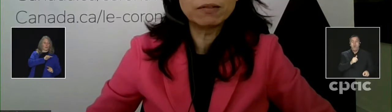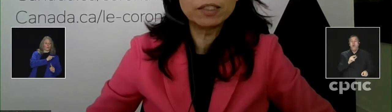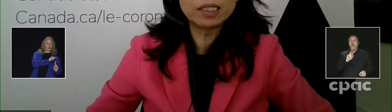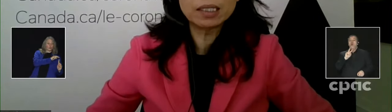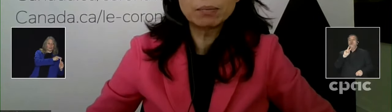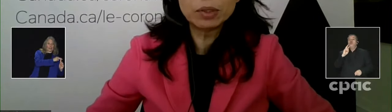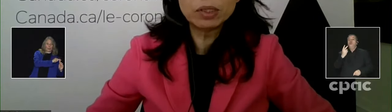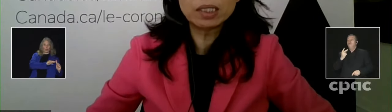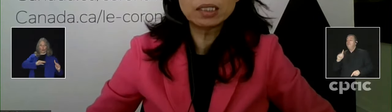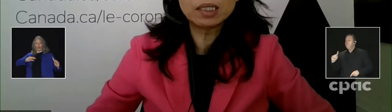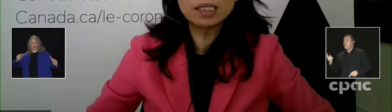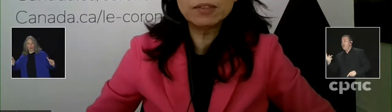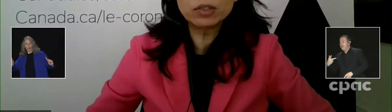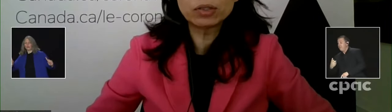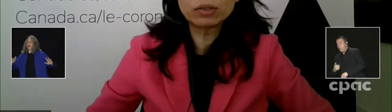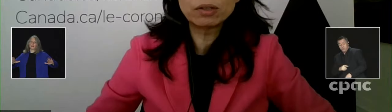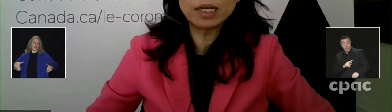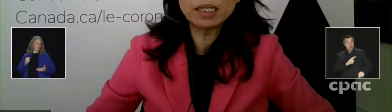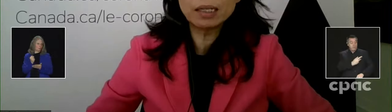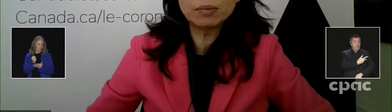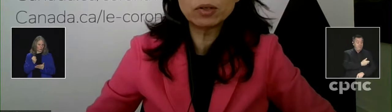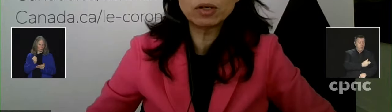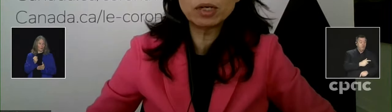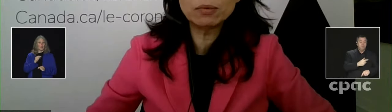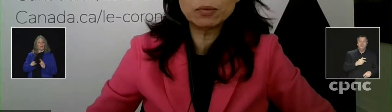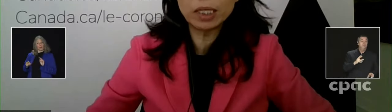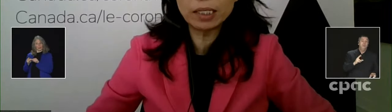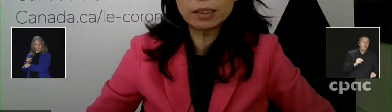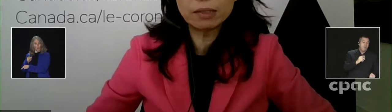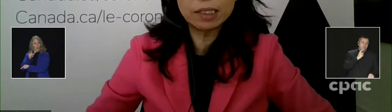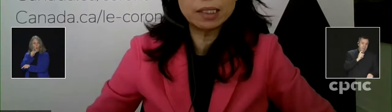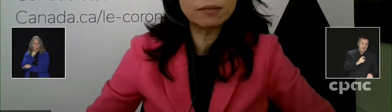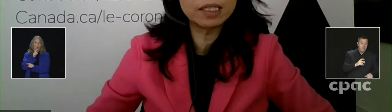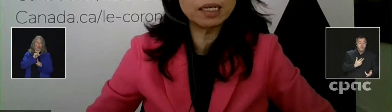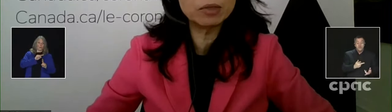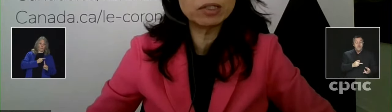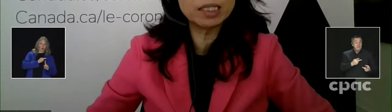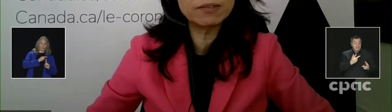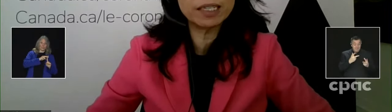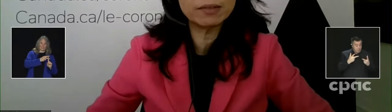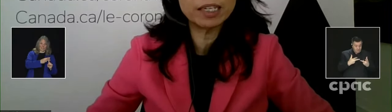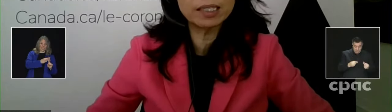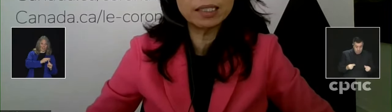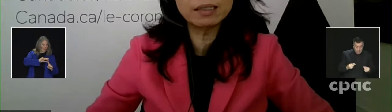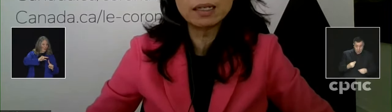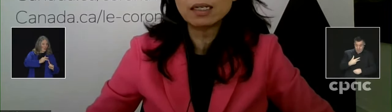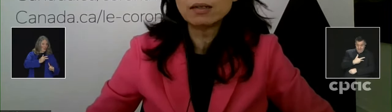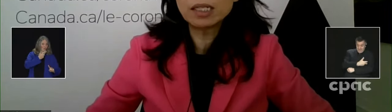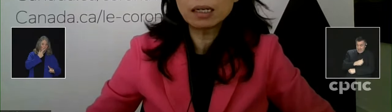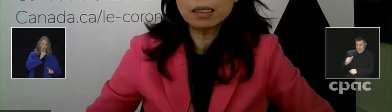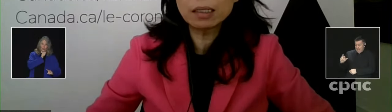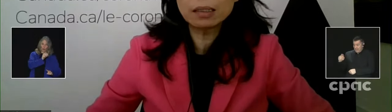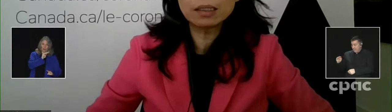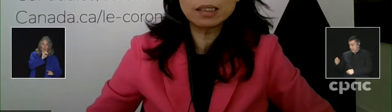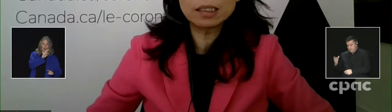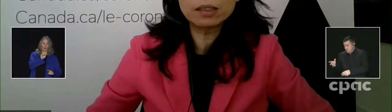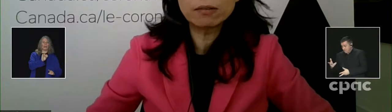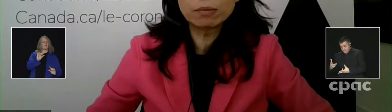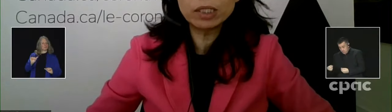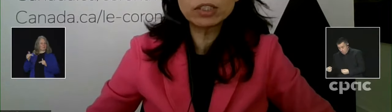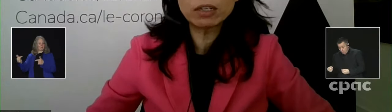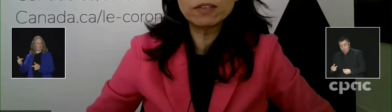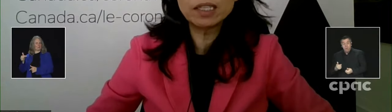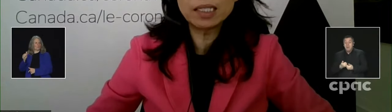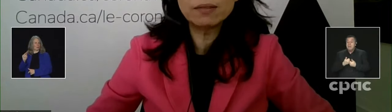be offered as a booster to individuals who are unable or unwilling to receive an mRNA vaccine, regardless